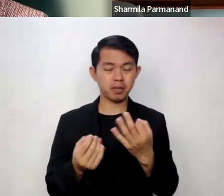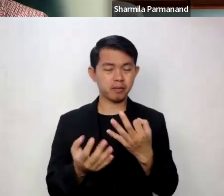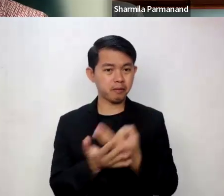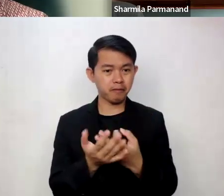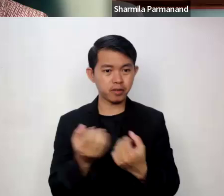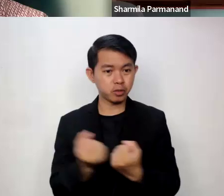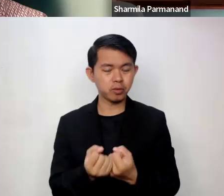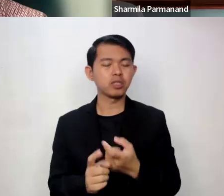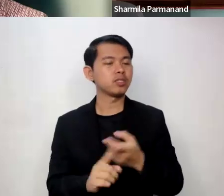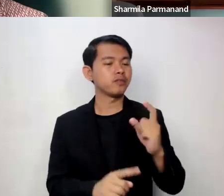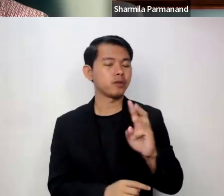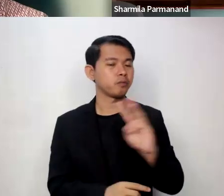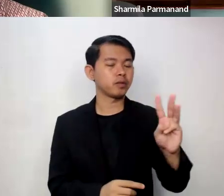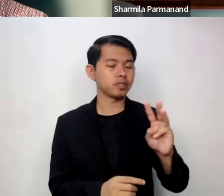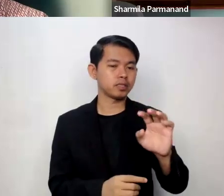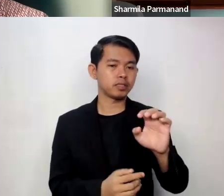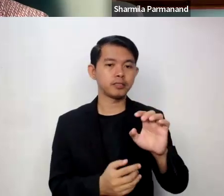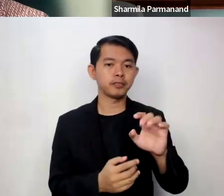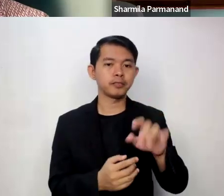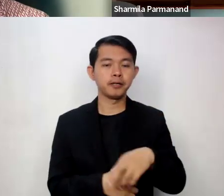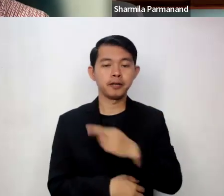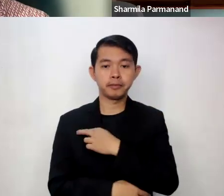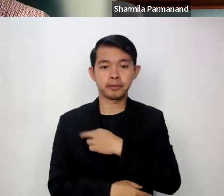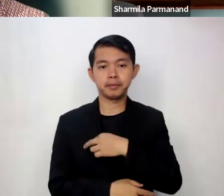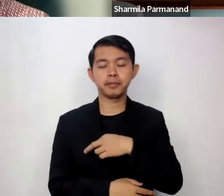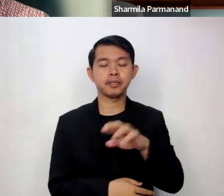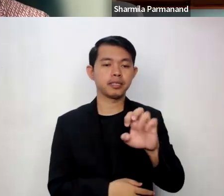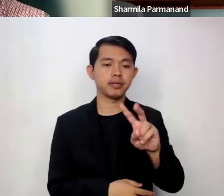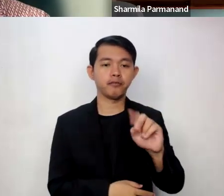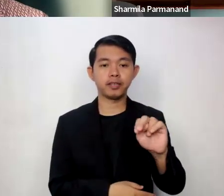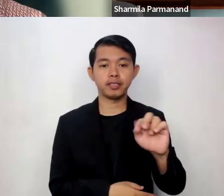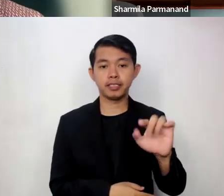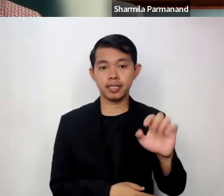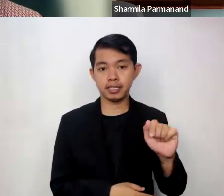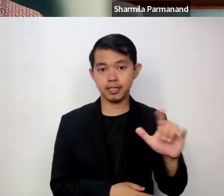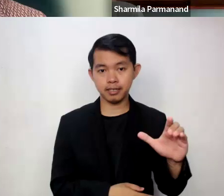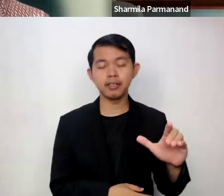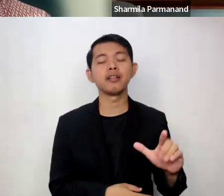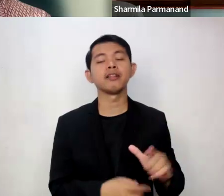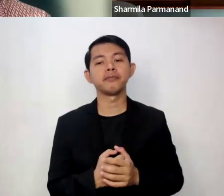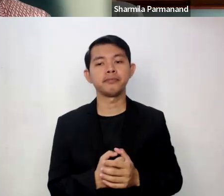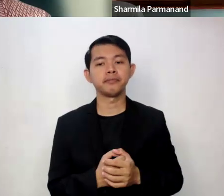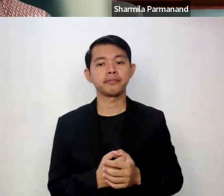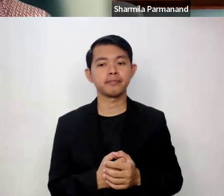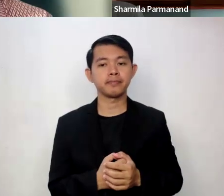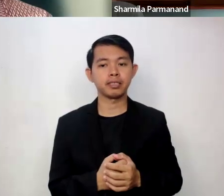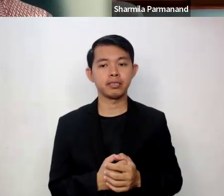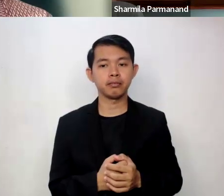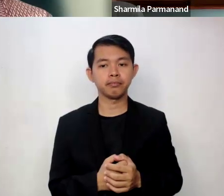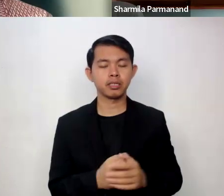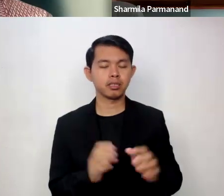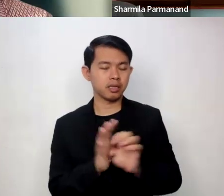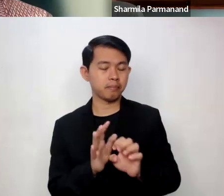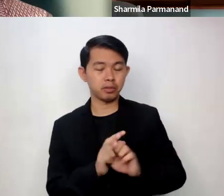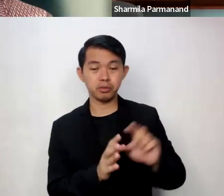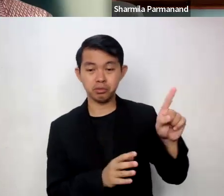evangelical organizations, right? So who is the poison really? If you look at the increasing restrictions on abortion in the United